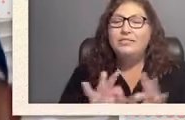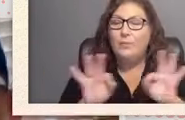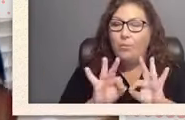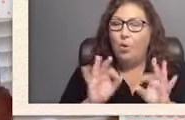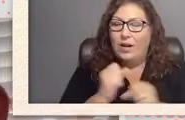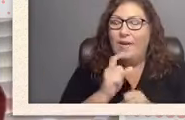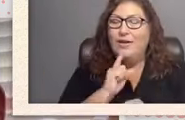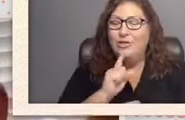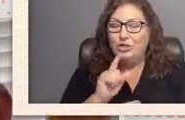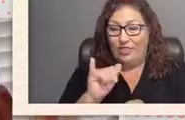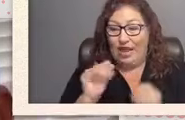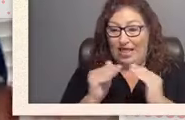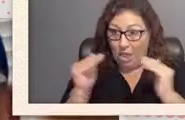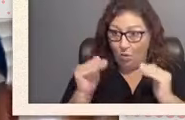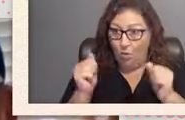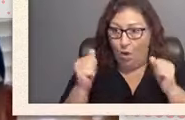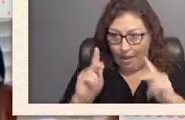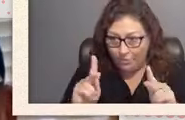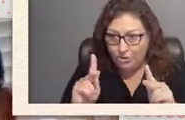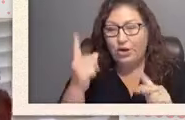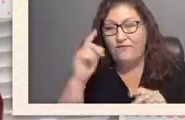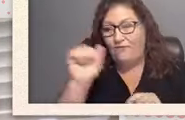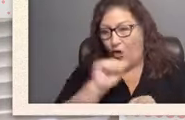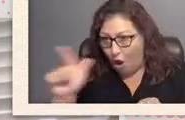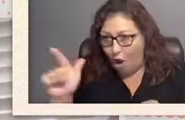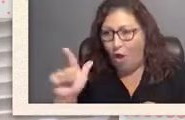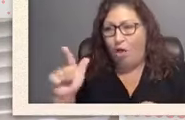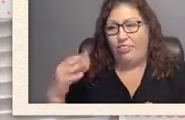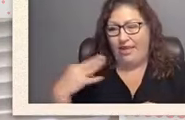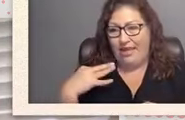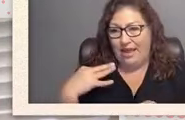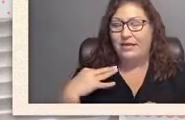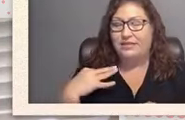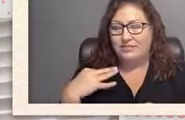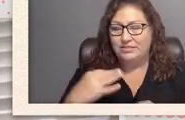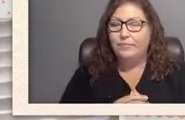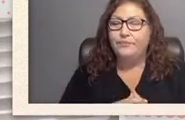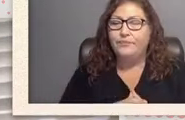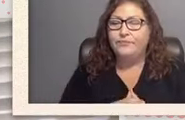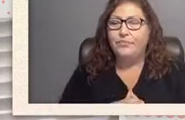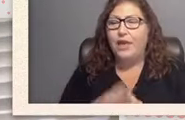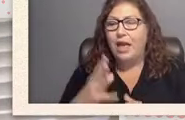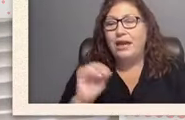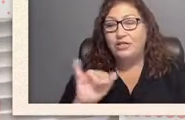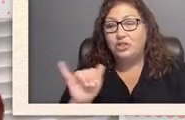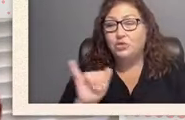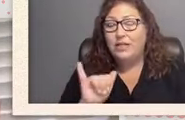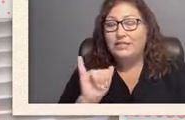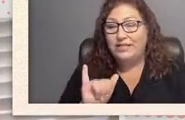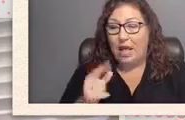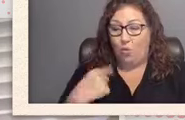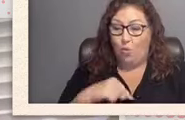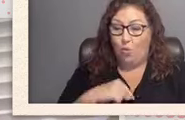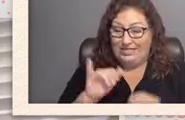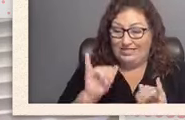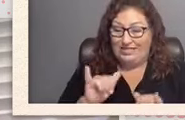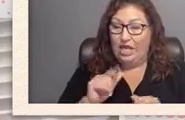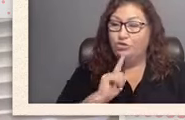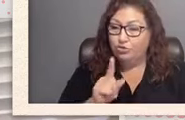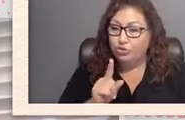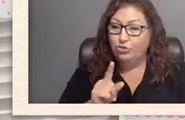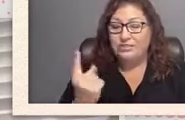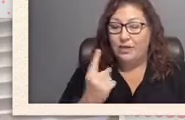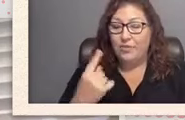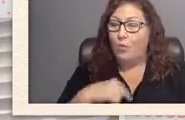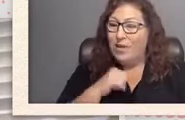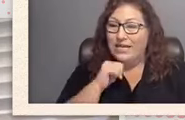equal opportunity for all of the candidates are afforded, and as well as that we stay true to something we didn't get a chance to talk about today, but